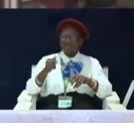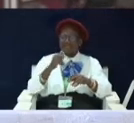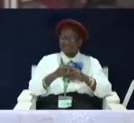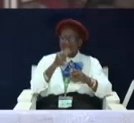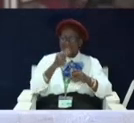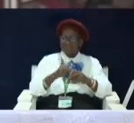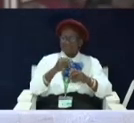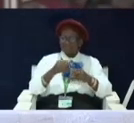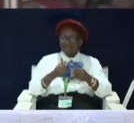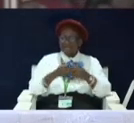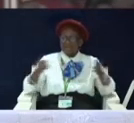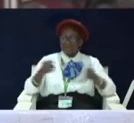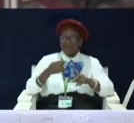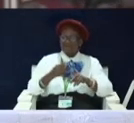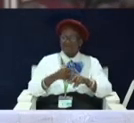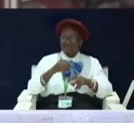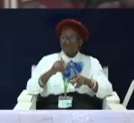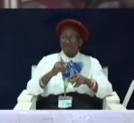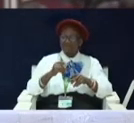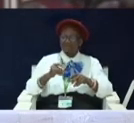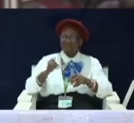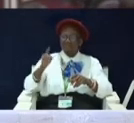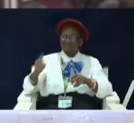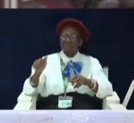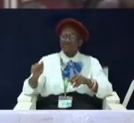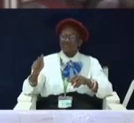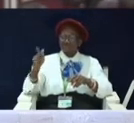say I must have my